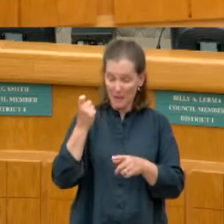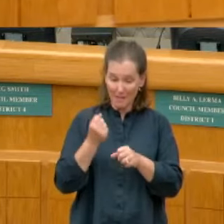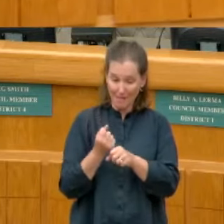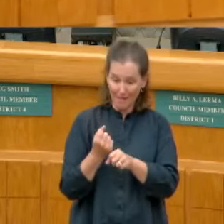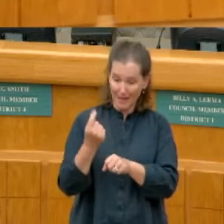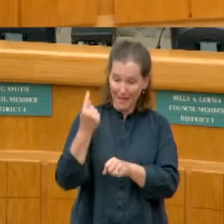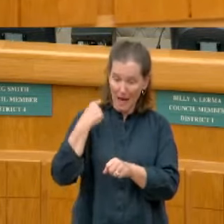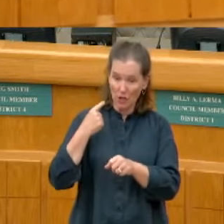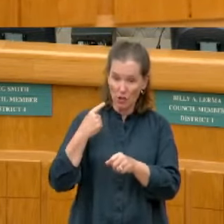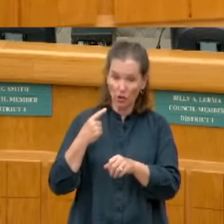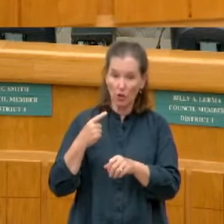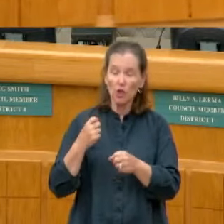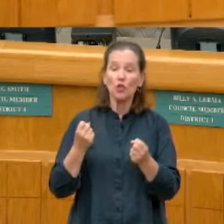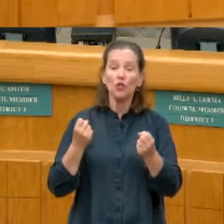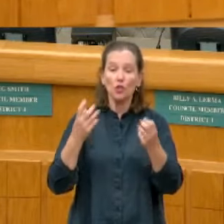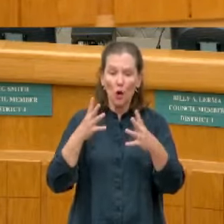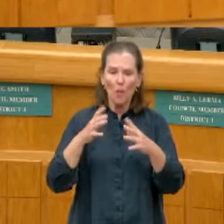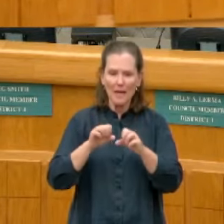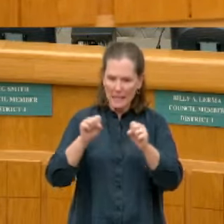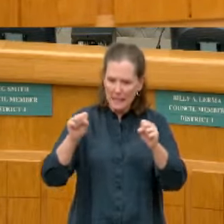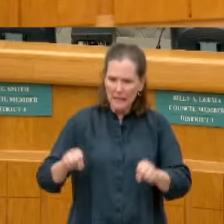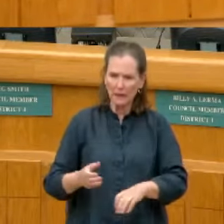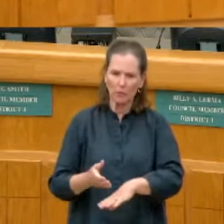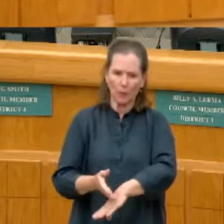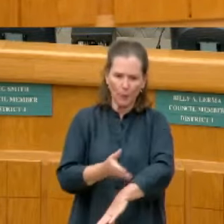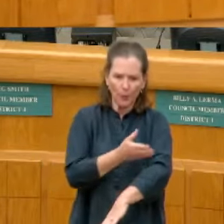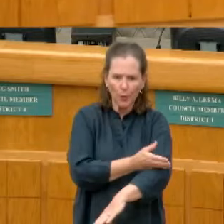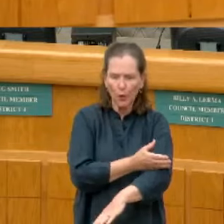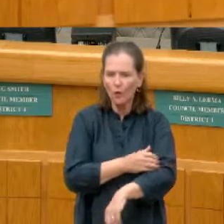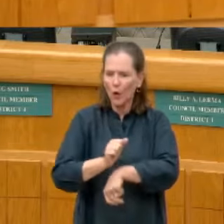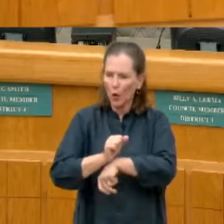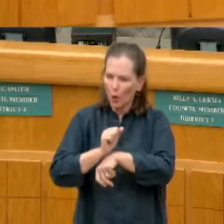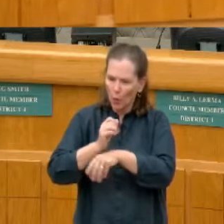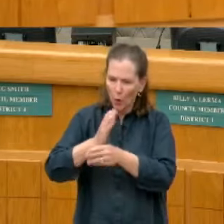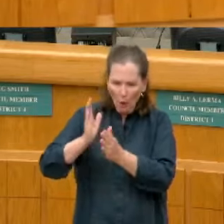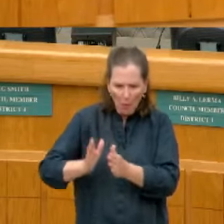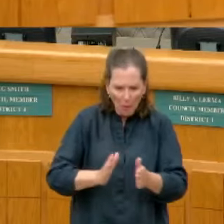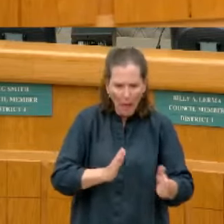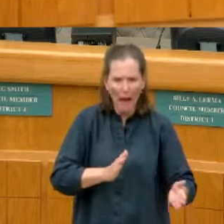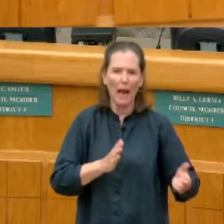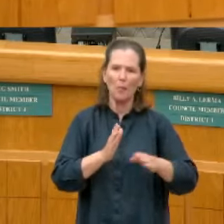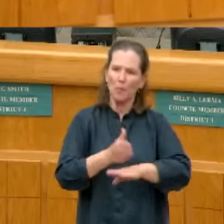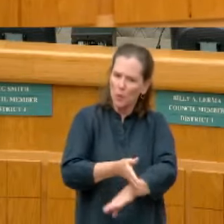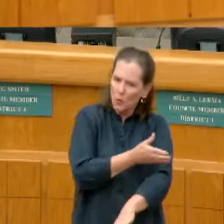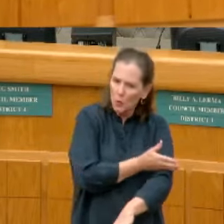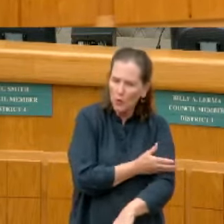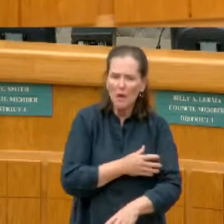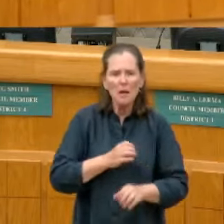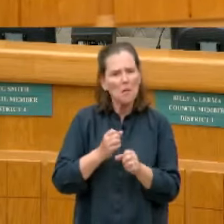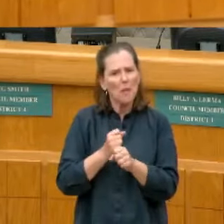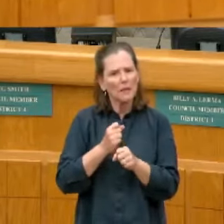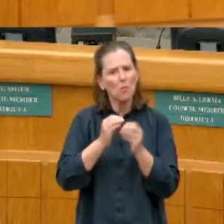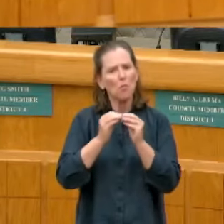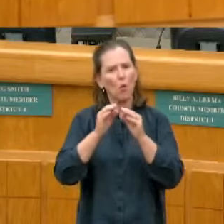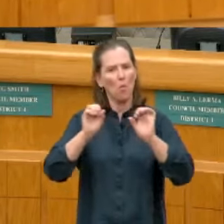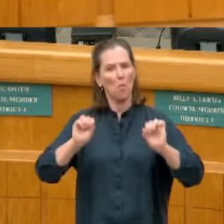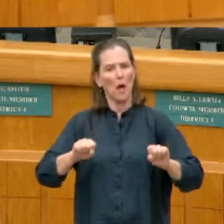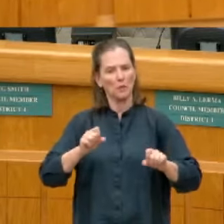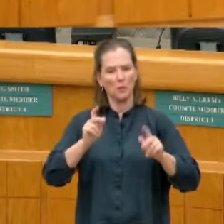workflows, and our policies that it makes it very possible for our employees to work remotely and our residents to conduct their business